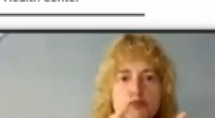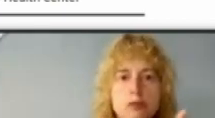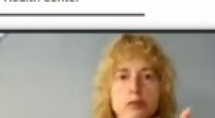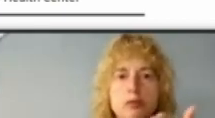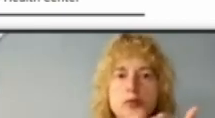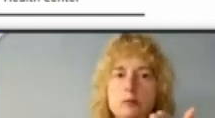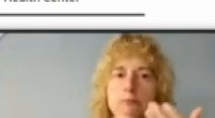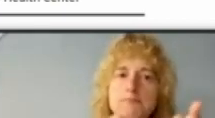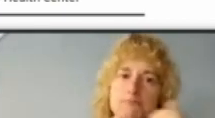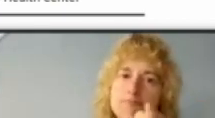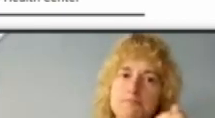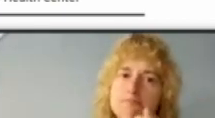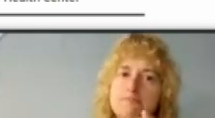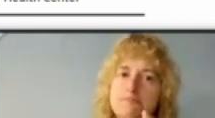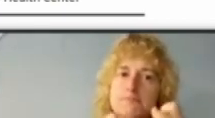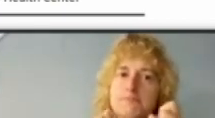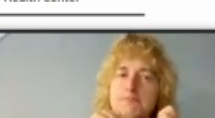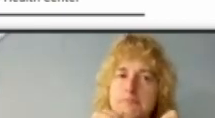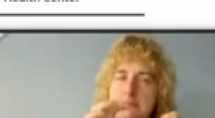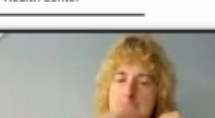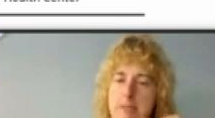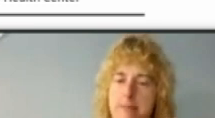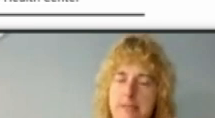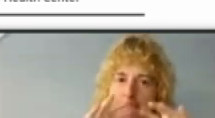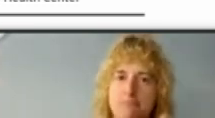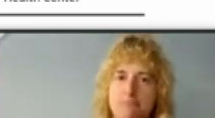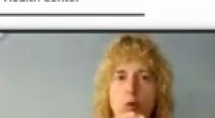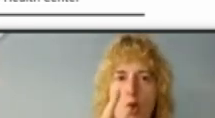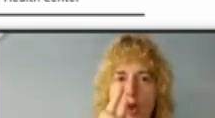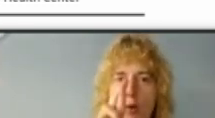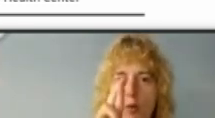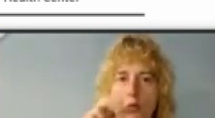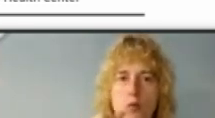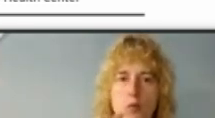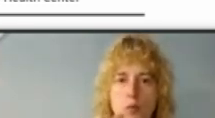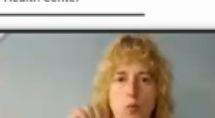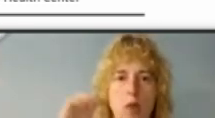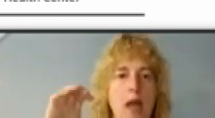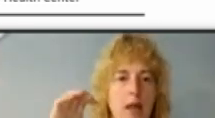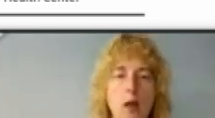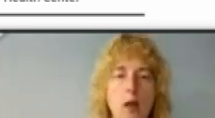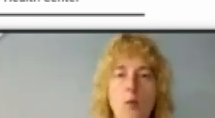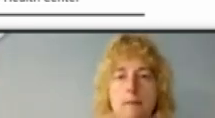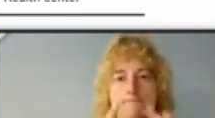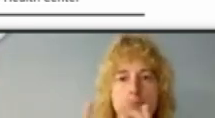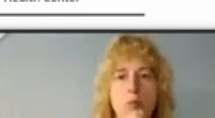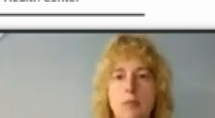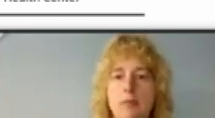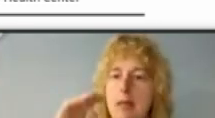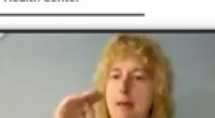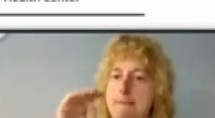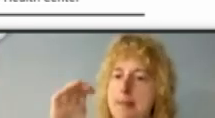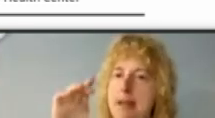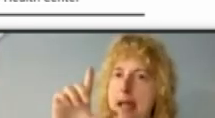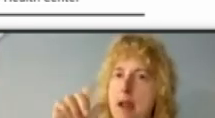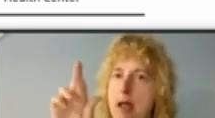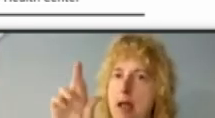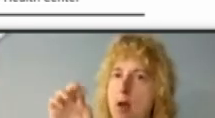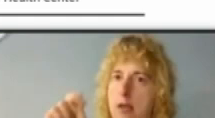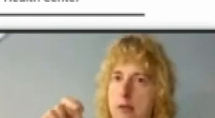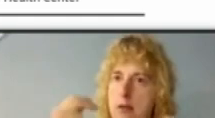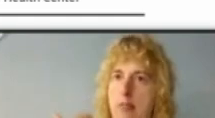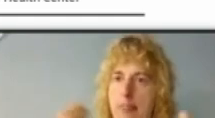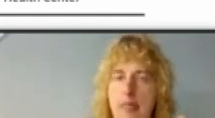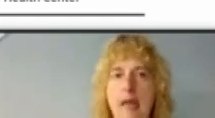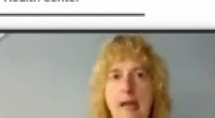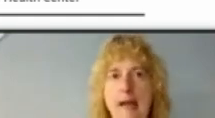Karmanos, actually, many people don't realize this, because we are affiliated with McLaren Healthcare, we have cancer care sites all over the state. And